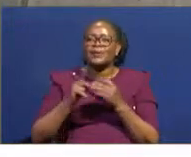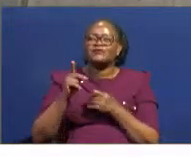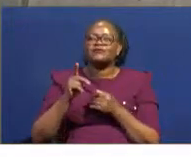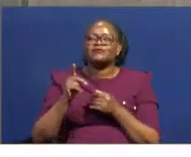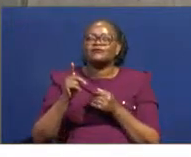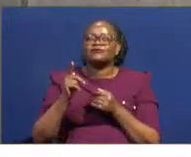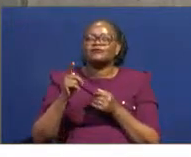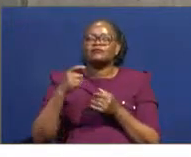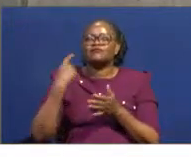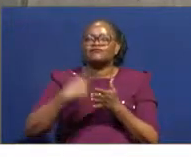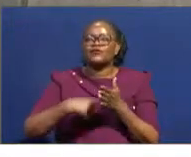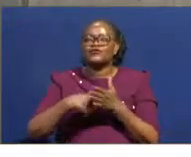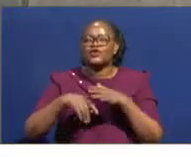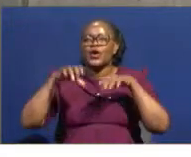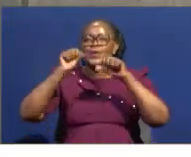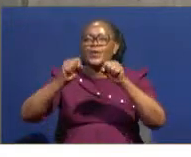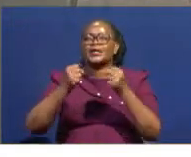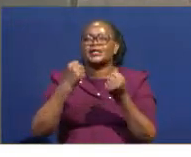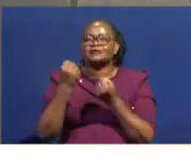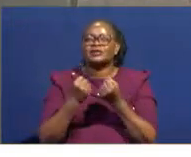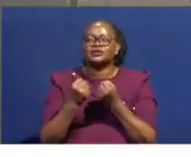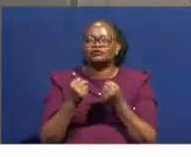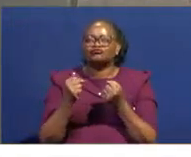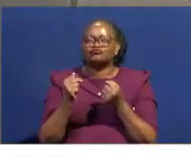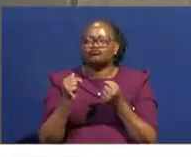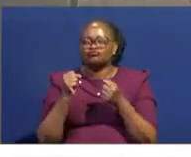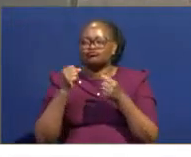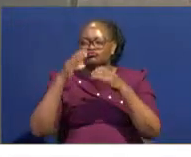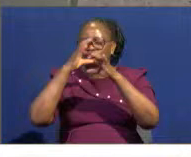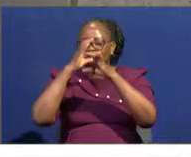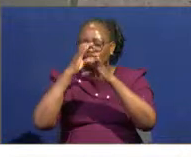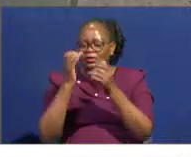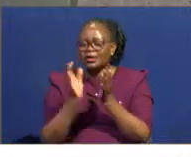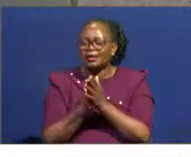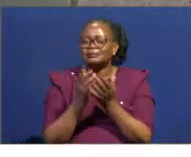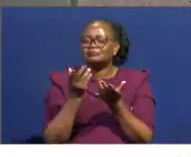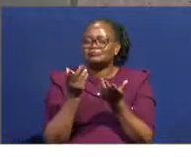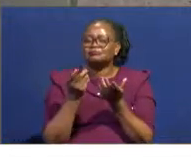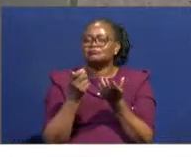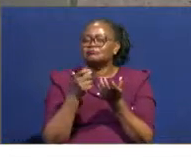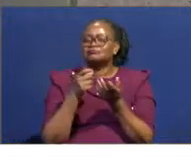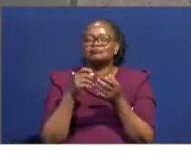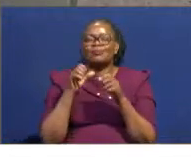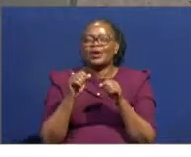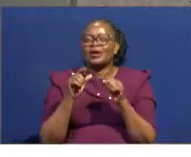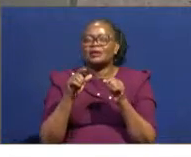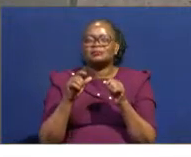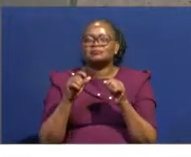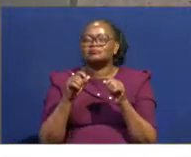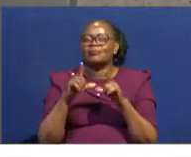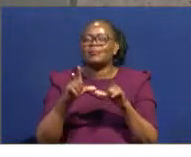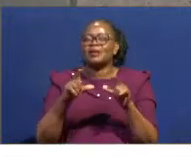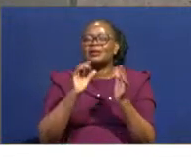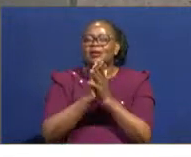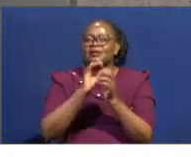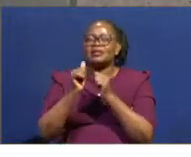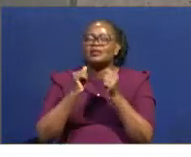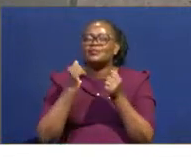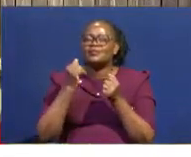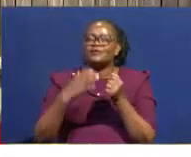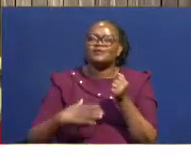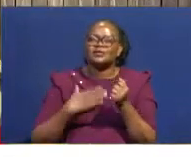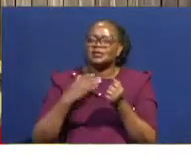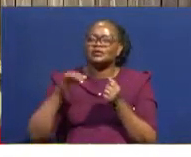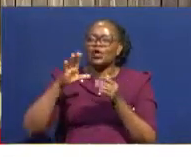fines, booking vehicles inspection, getting police permits, among others. Both residents and visitors can use the